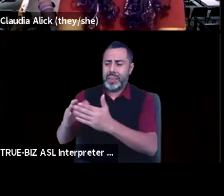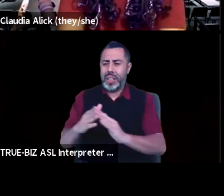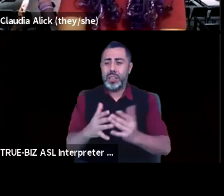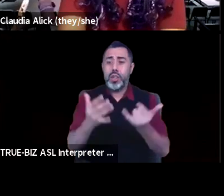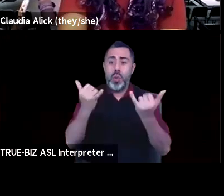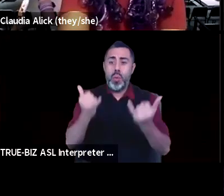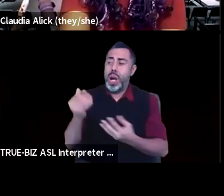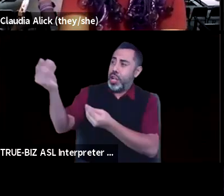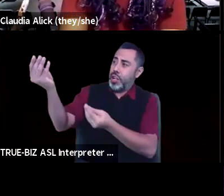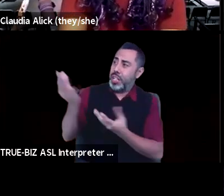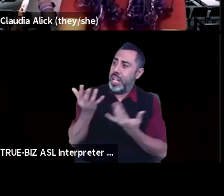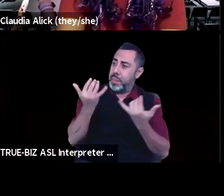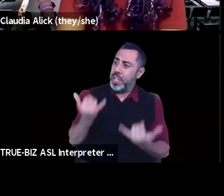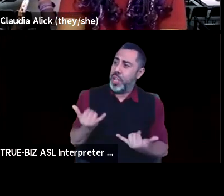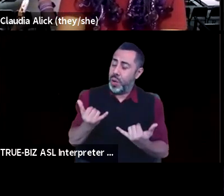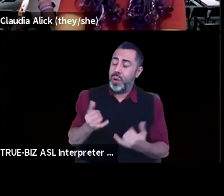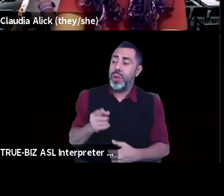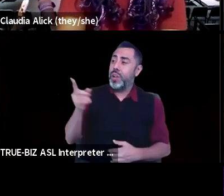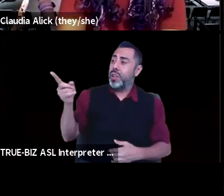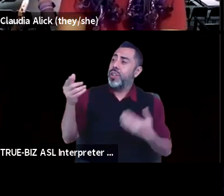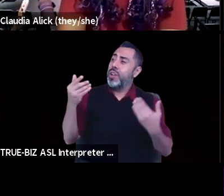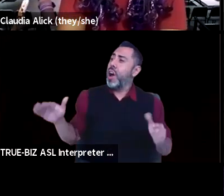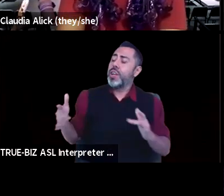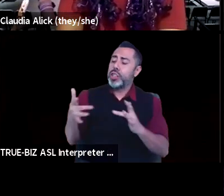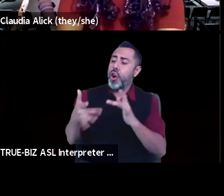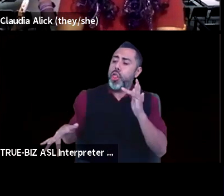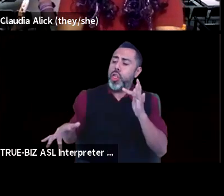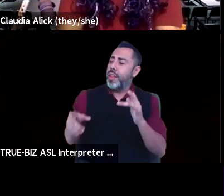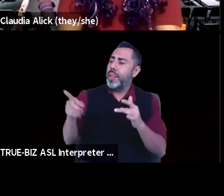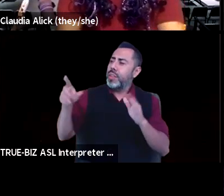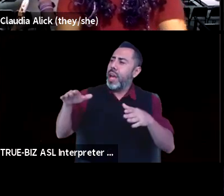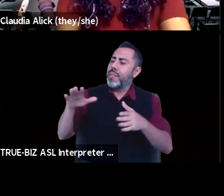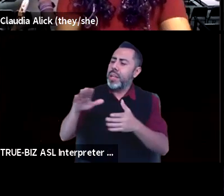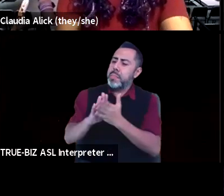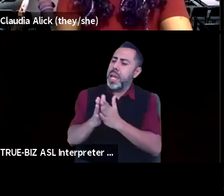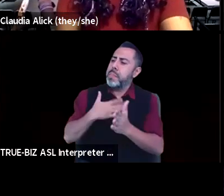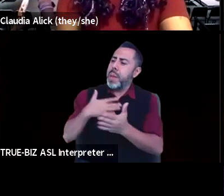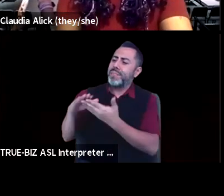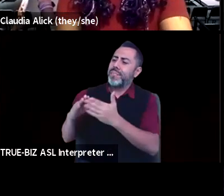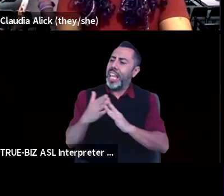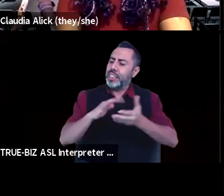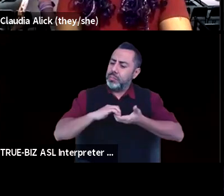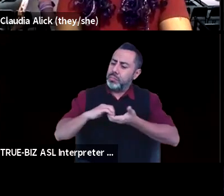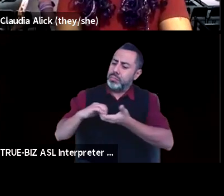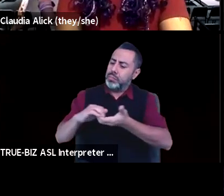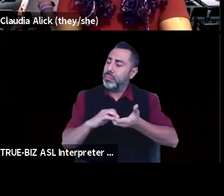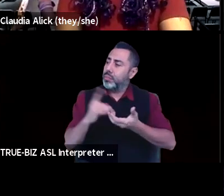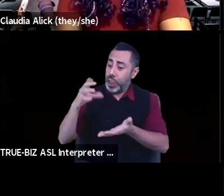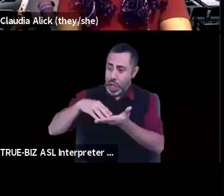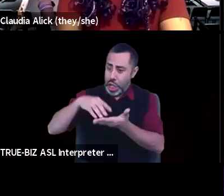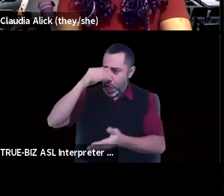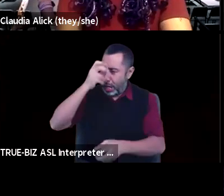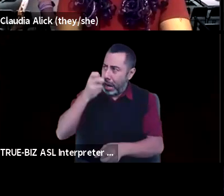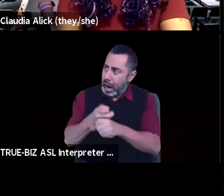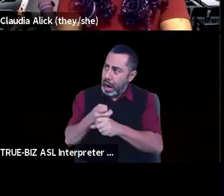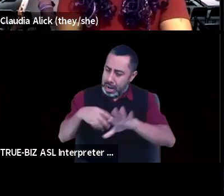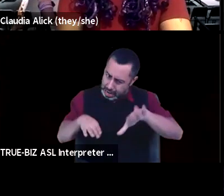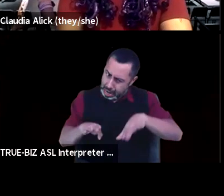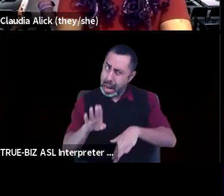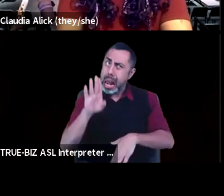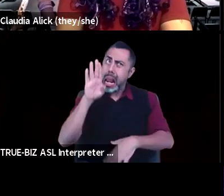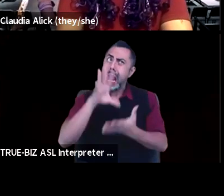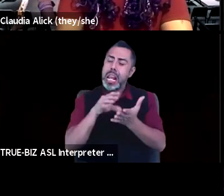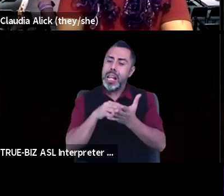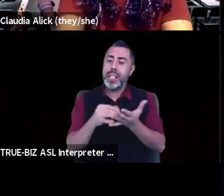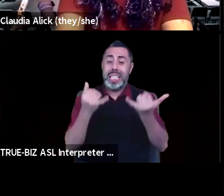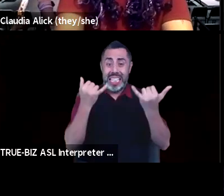out of practice being my village that the learning curve is too steep. So now we're getting a crash course in being a village. I would just